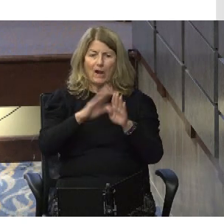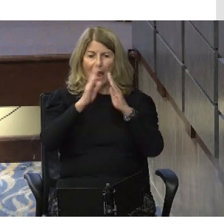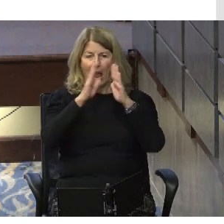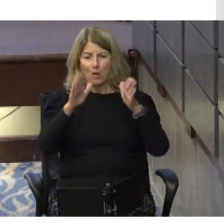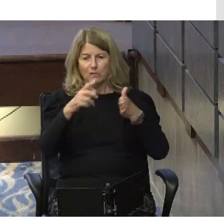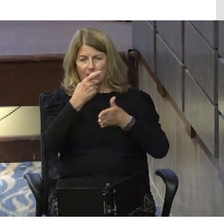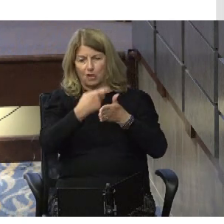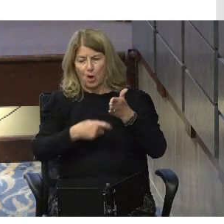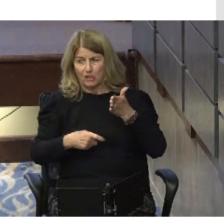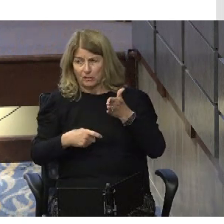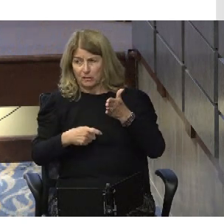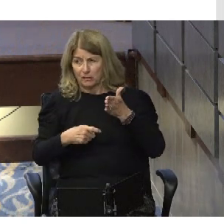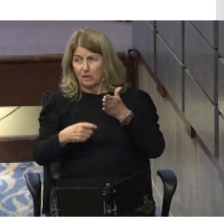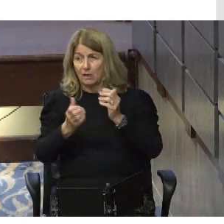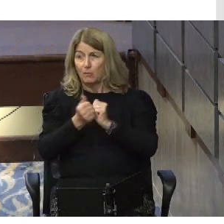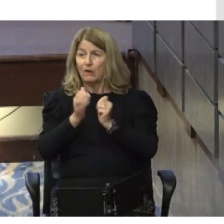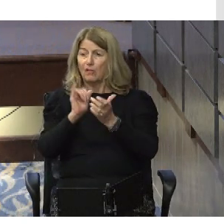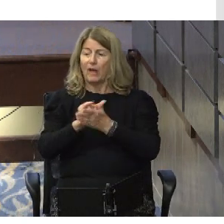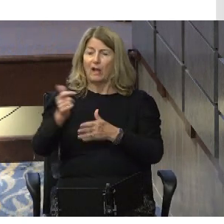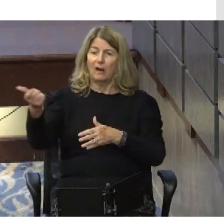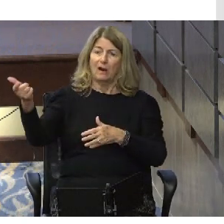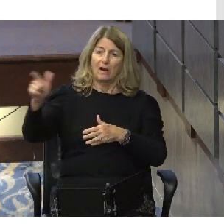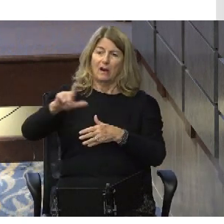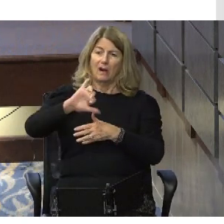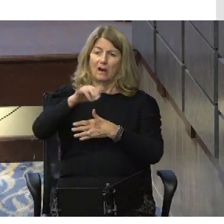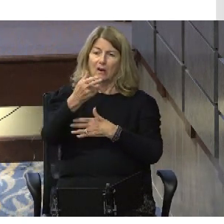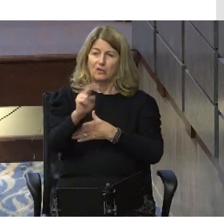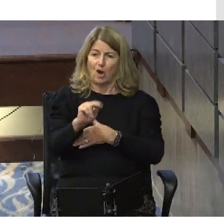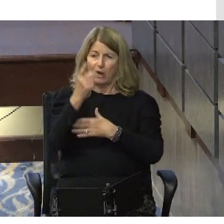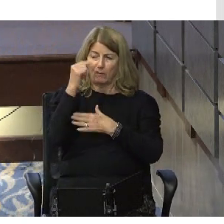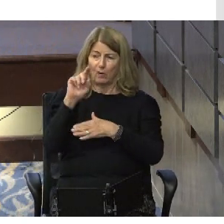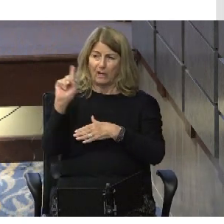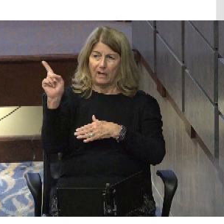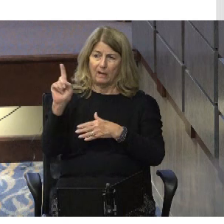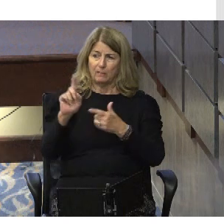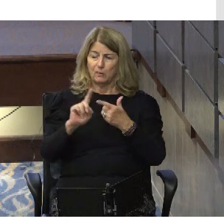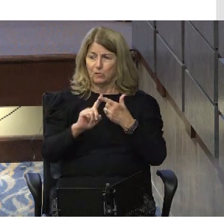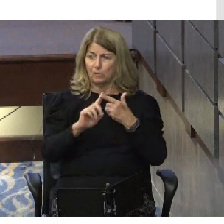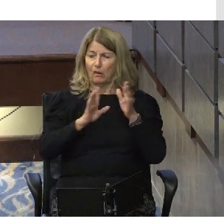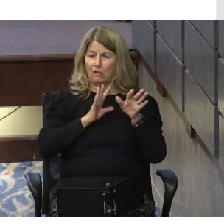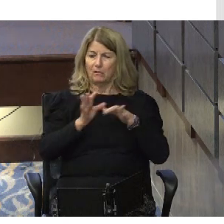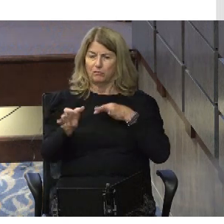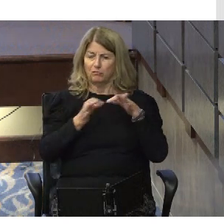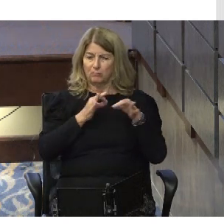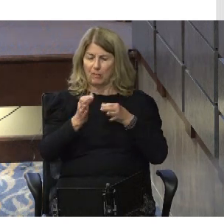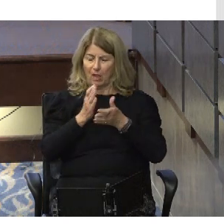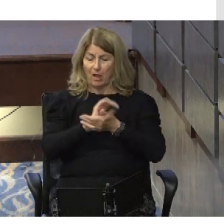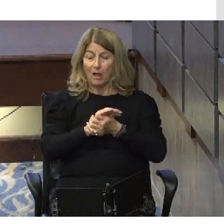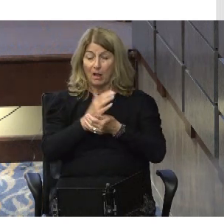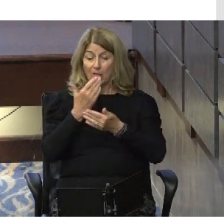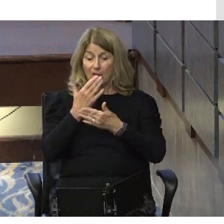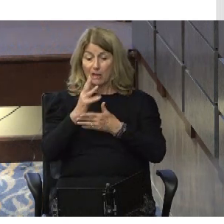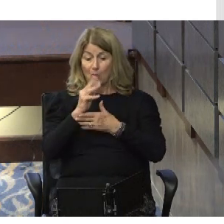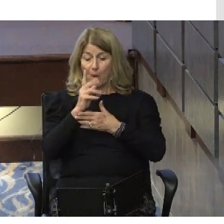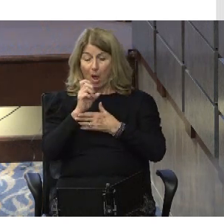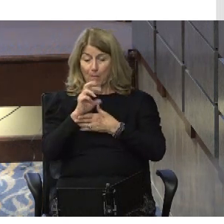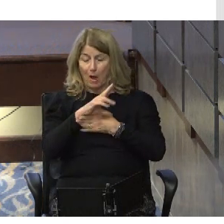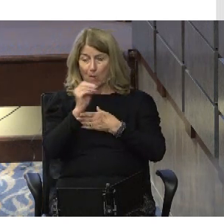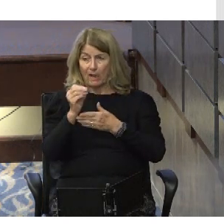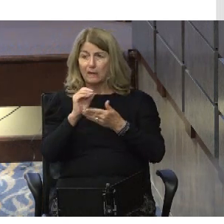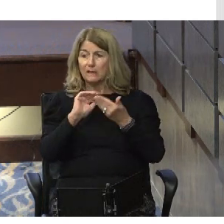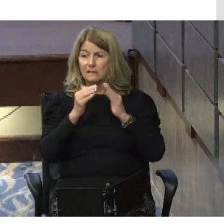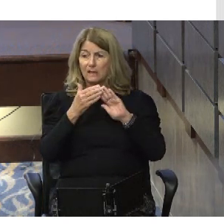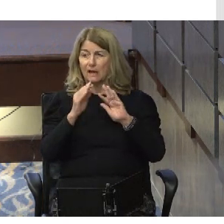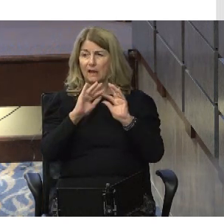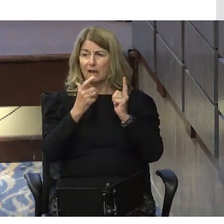With that, I will go ahead and turn it over to John for him to shed some light on his idea. Thank you, Mayor. Thank you, City Council members, certainly